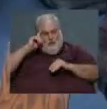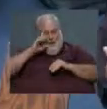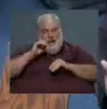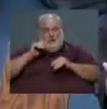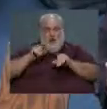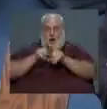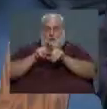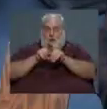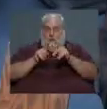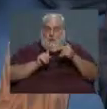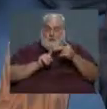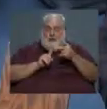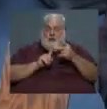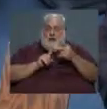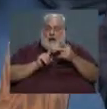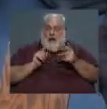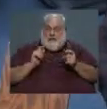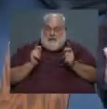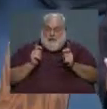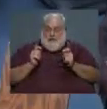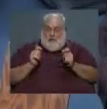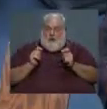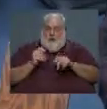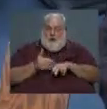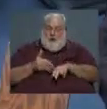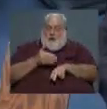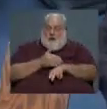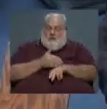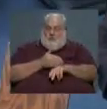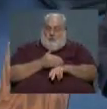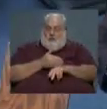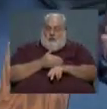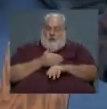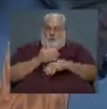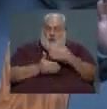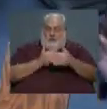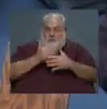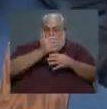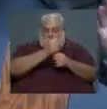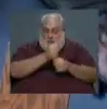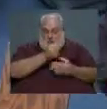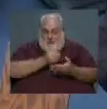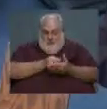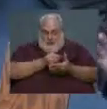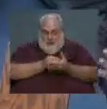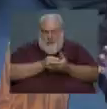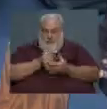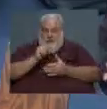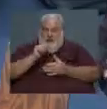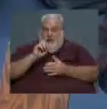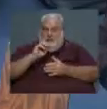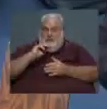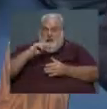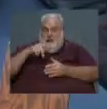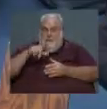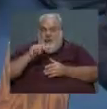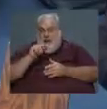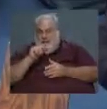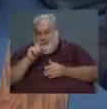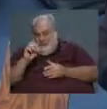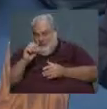or update, I should say, to the procurement process, and where they now have a template that everyone needs to match. And